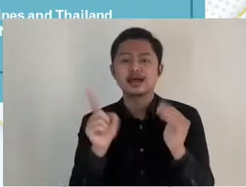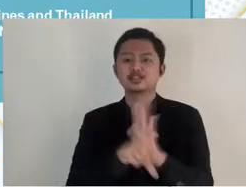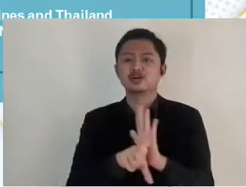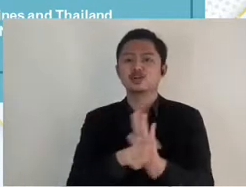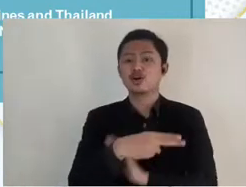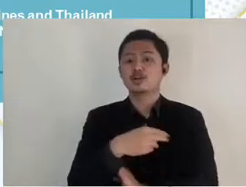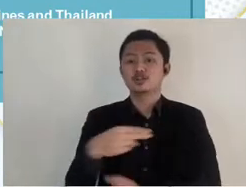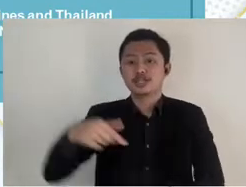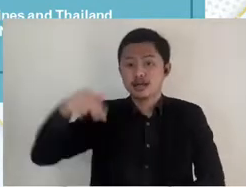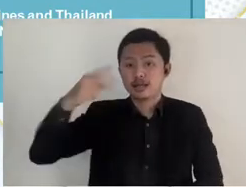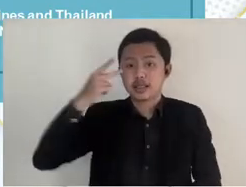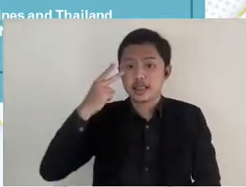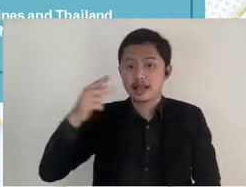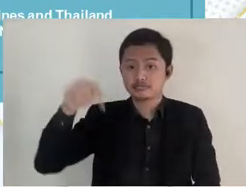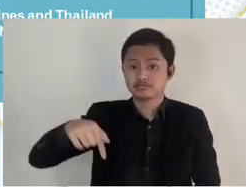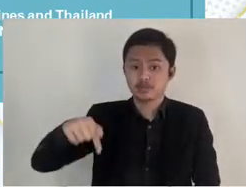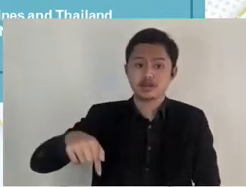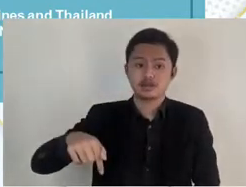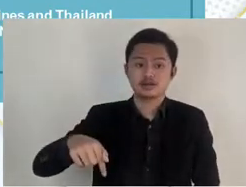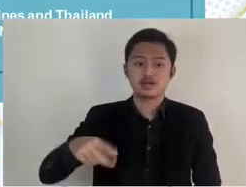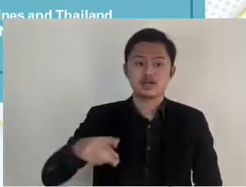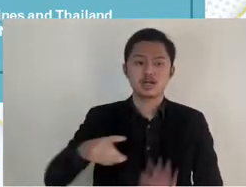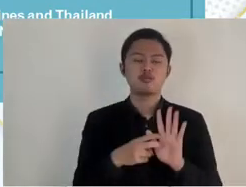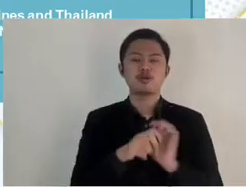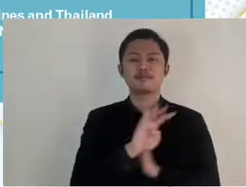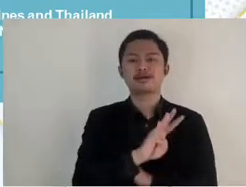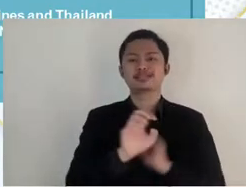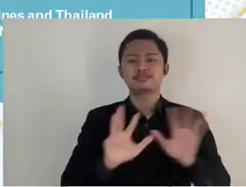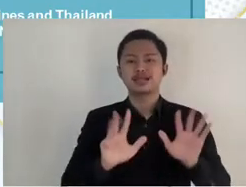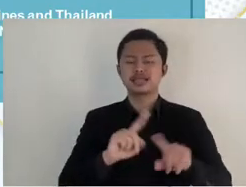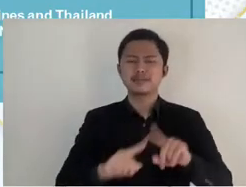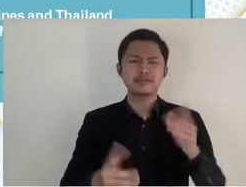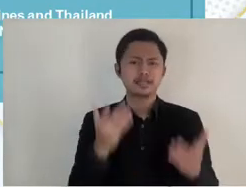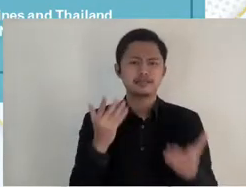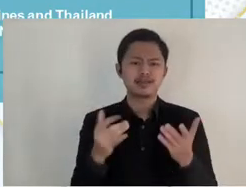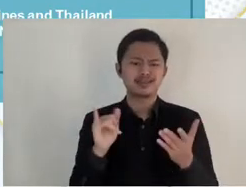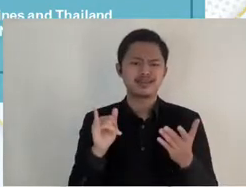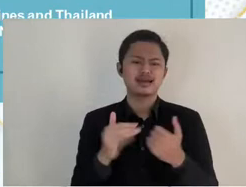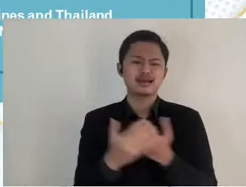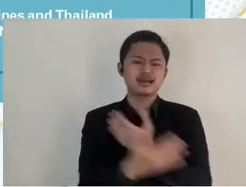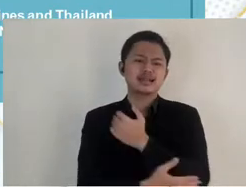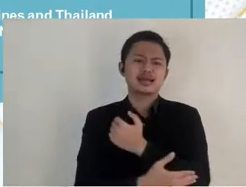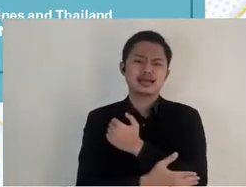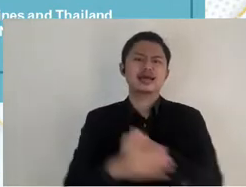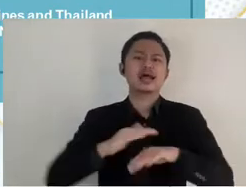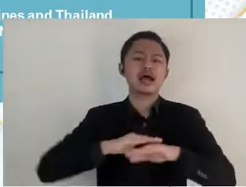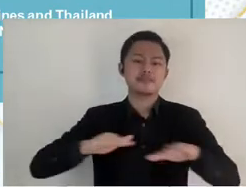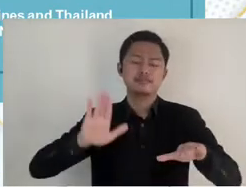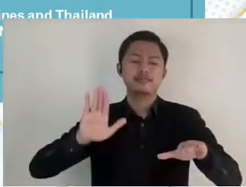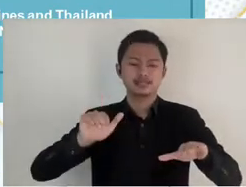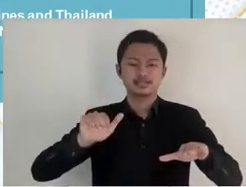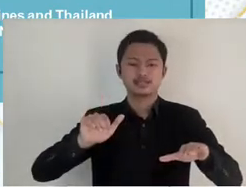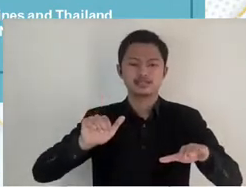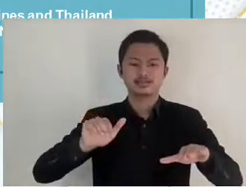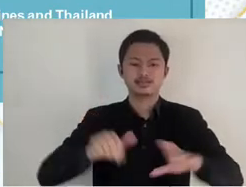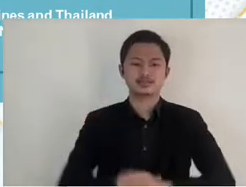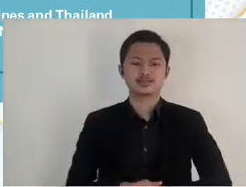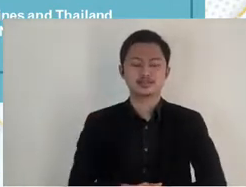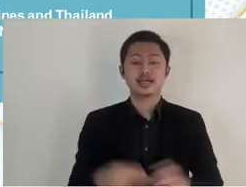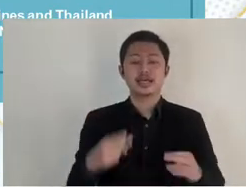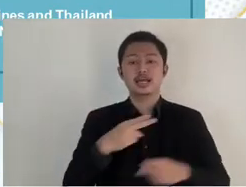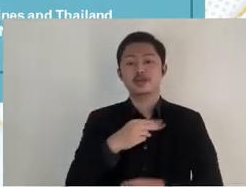it's ranked 49, but still considered as a high state of peace. So again, Indonesia is still at